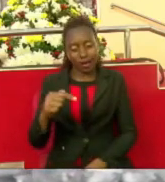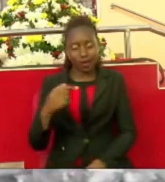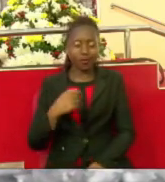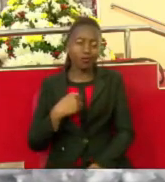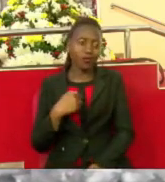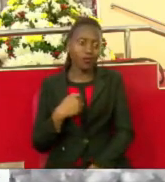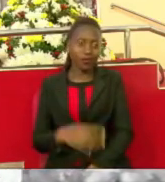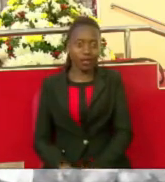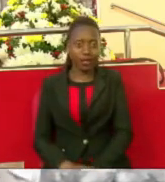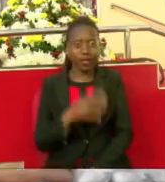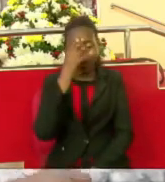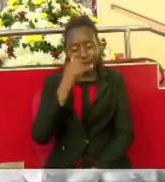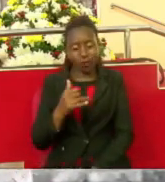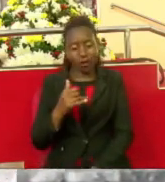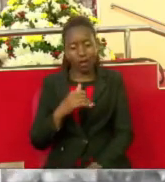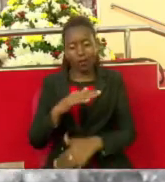Because we are all his children.